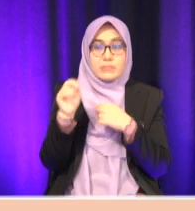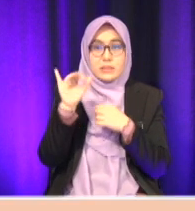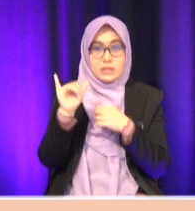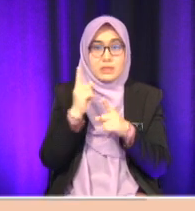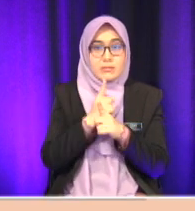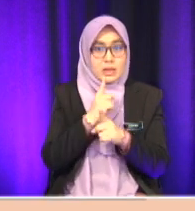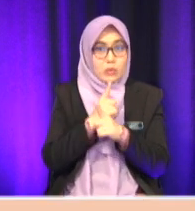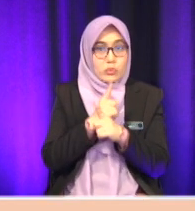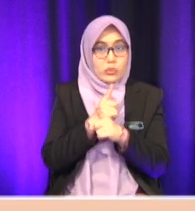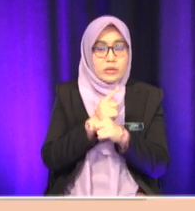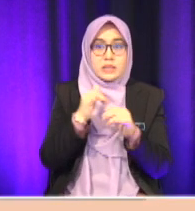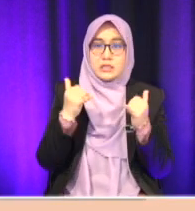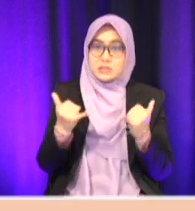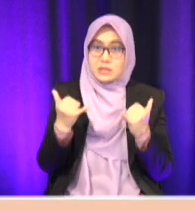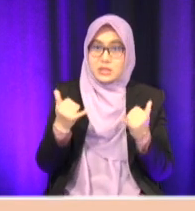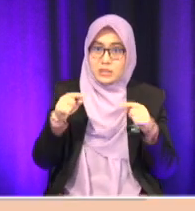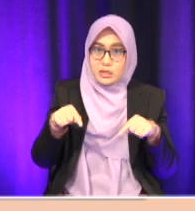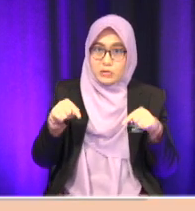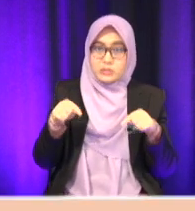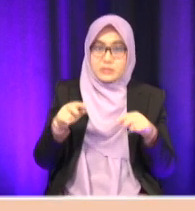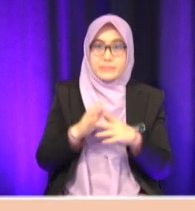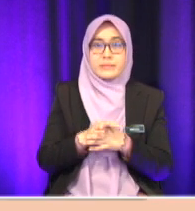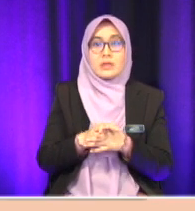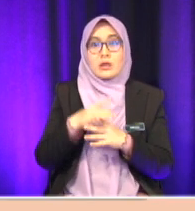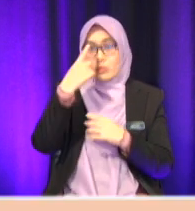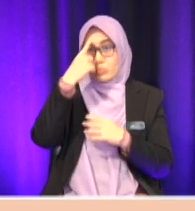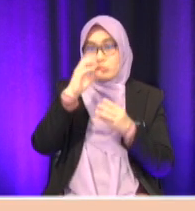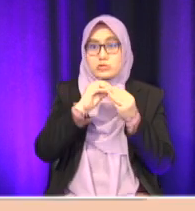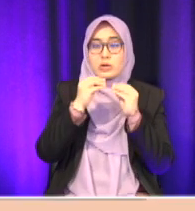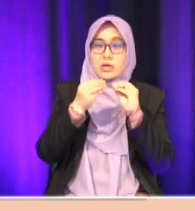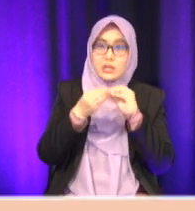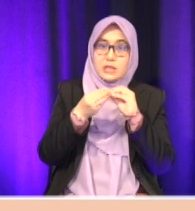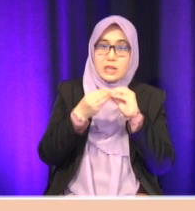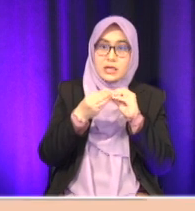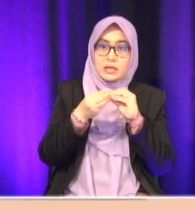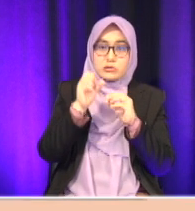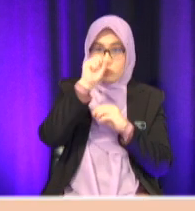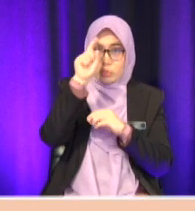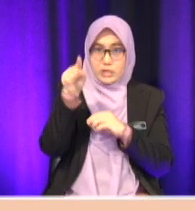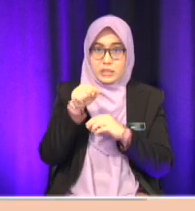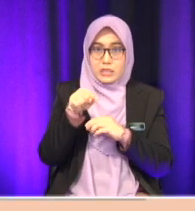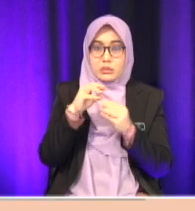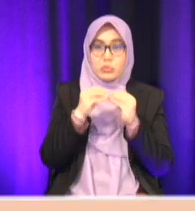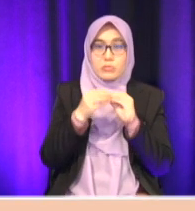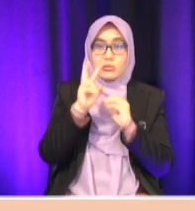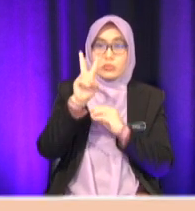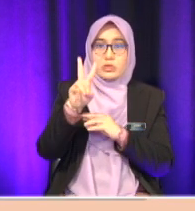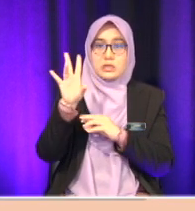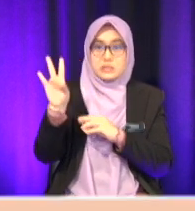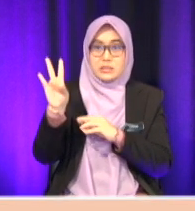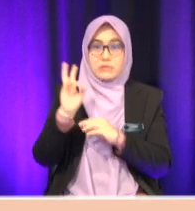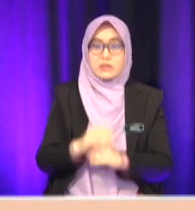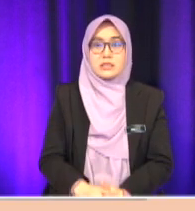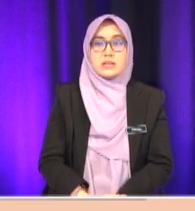activities. So here, in order to answer number 27, okay, the sentence that comes before is talking